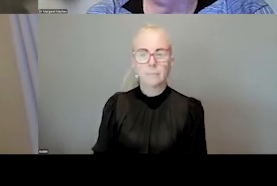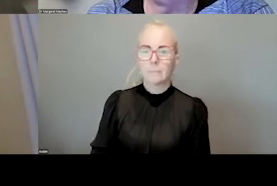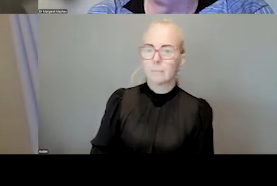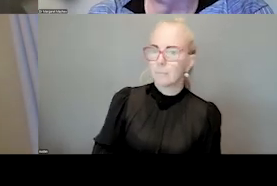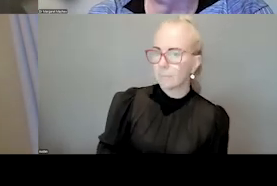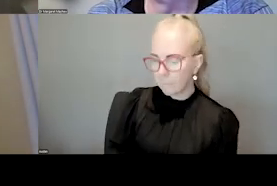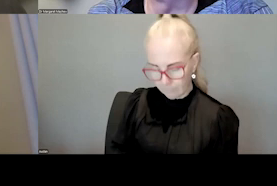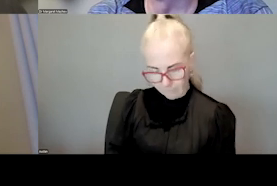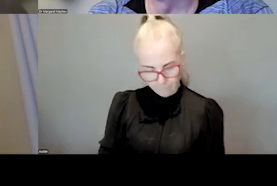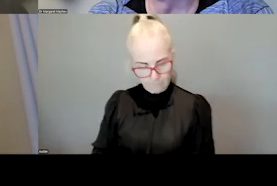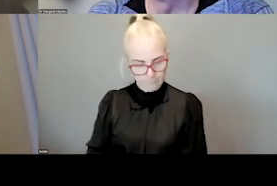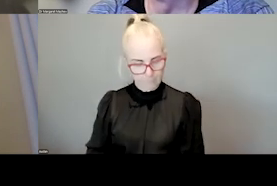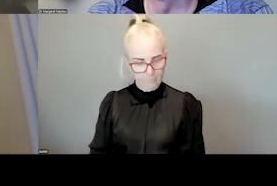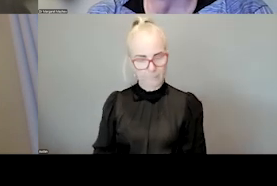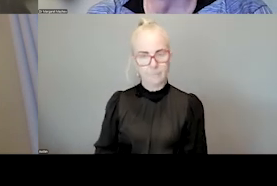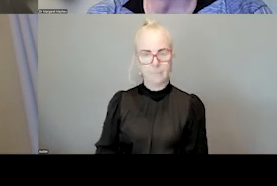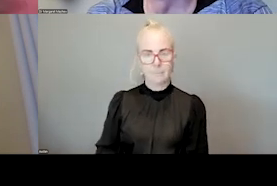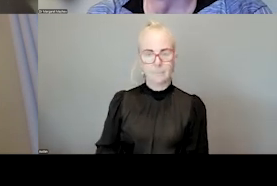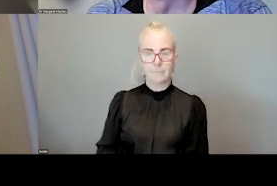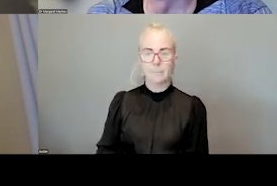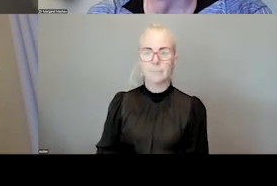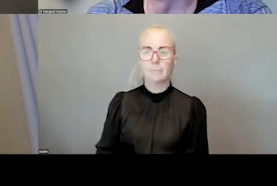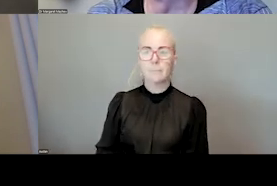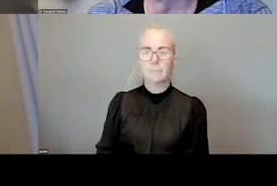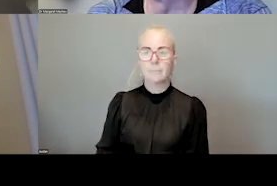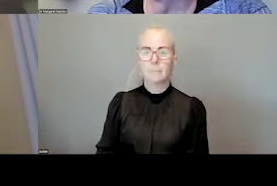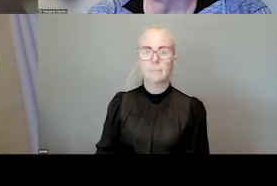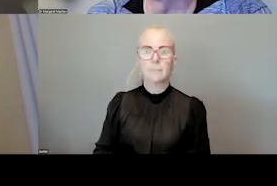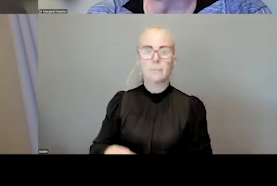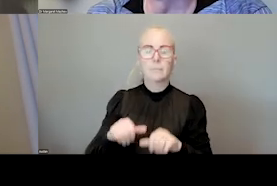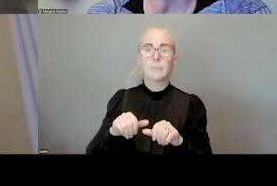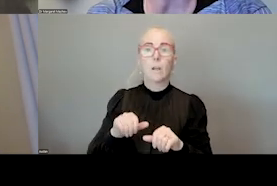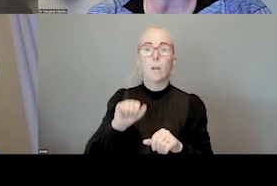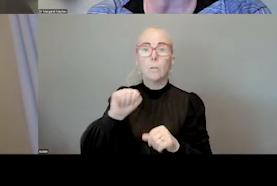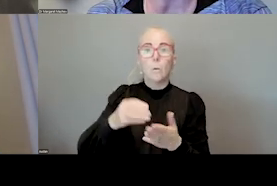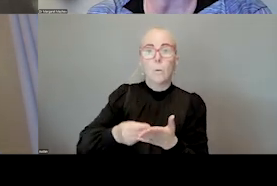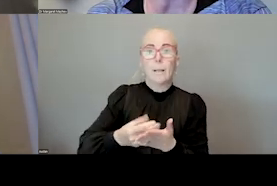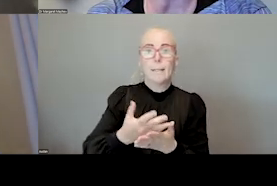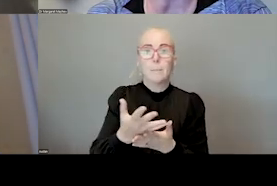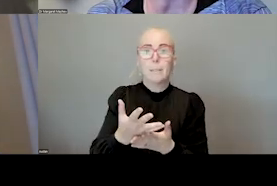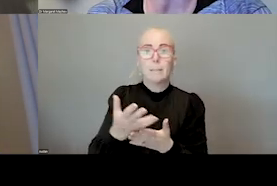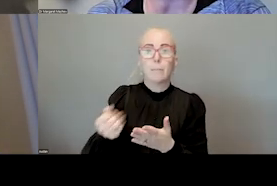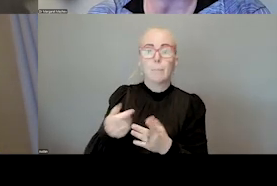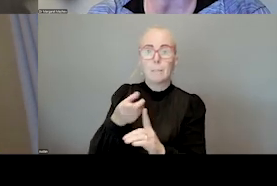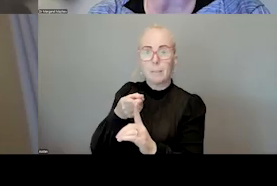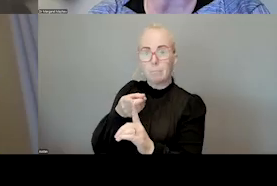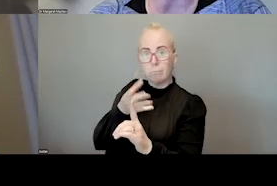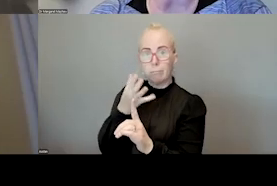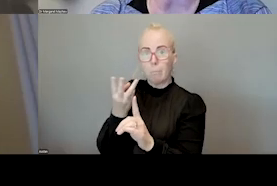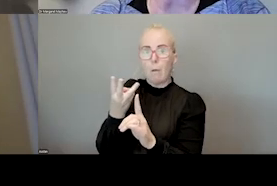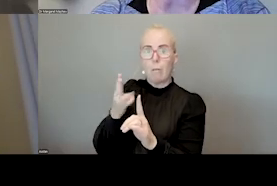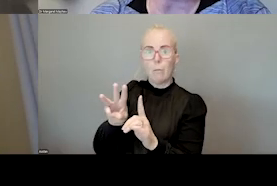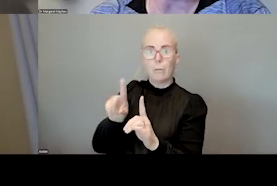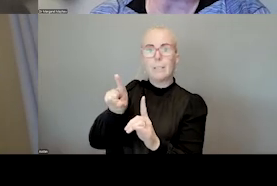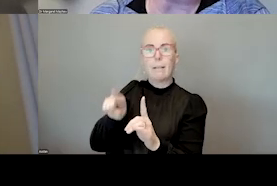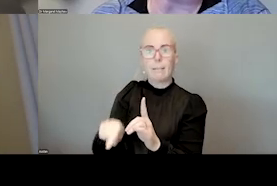pointing out that your expenses should be exactly $30,000 more than your income because the Mm, amount that you're requesting